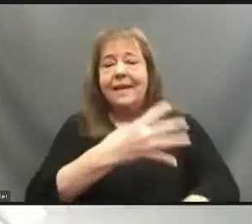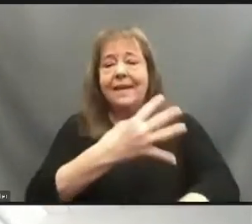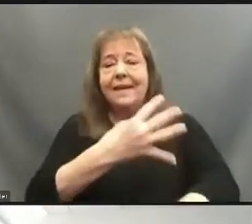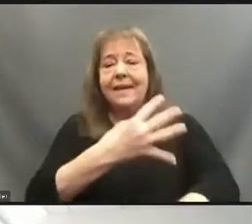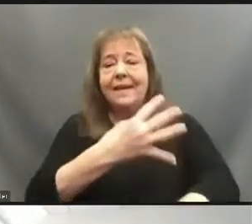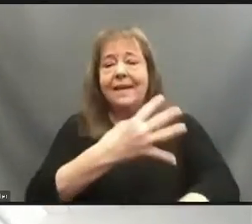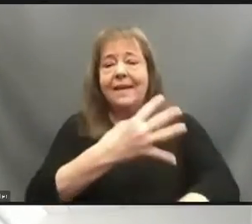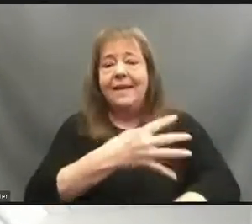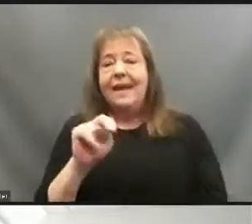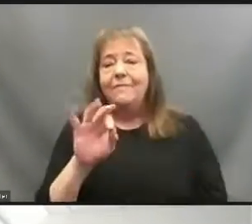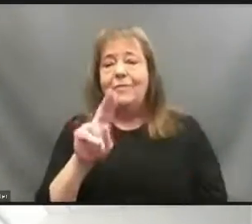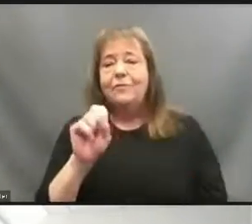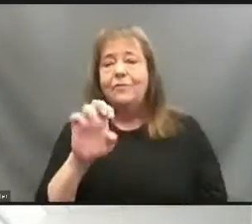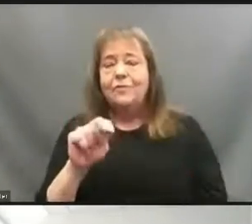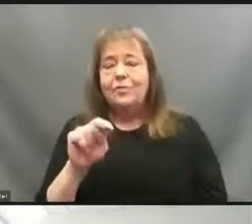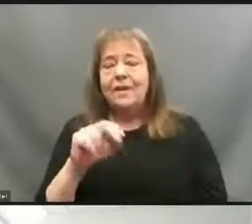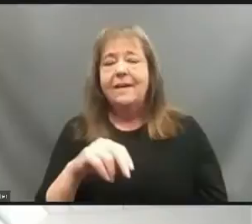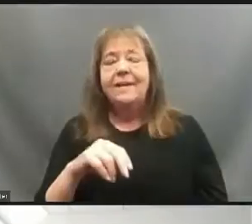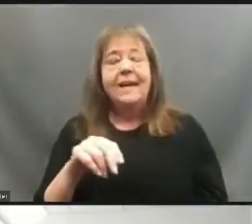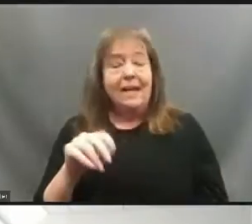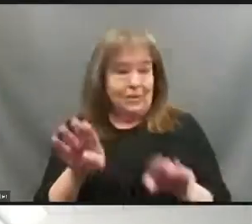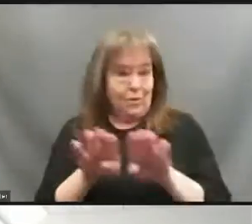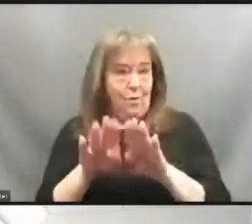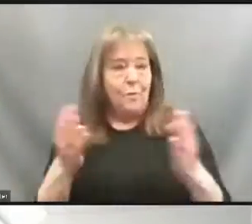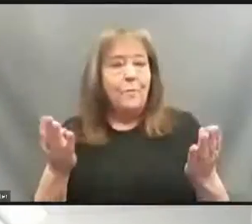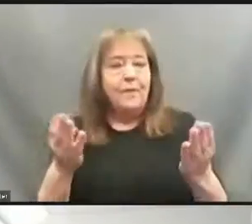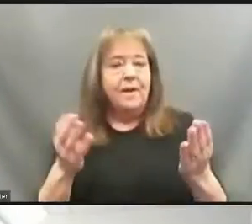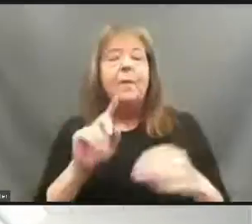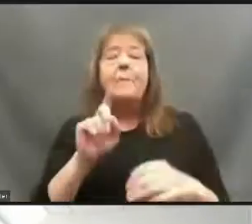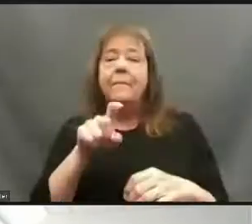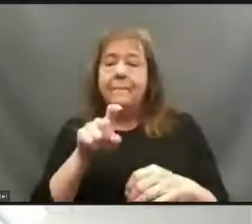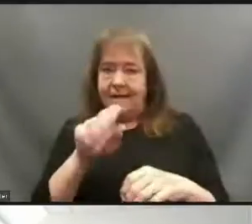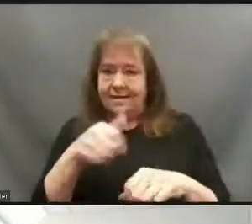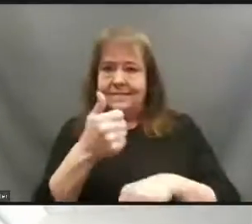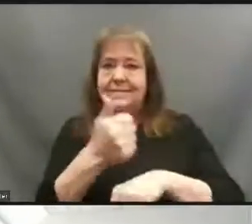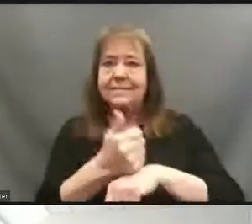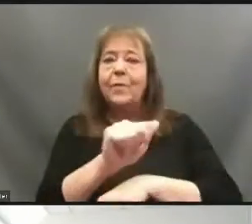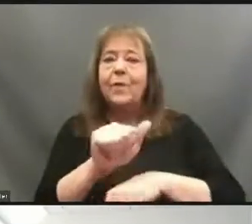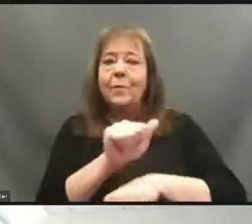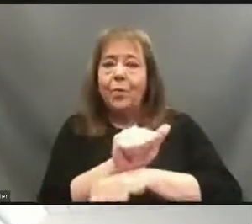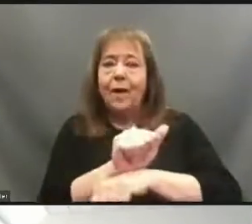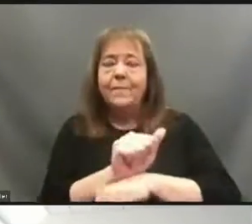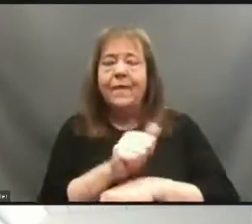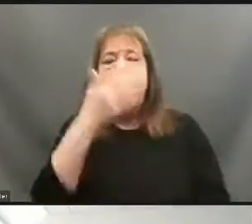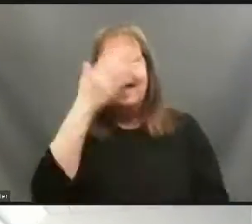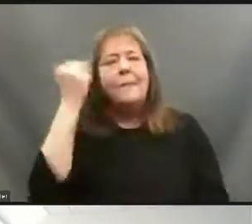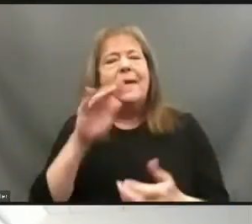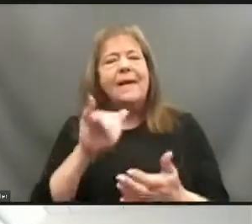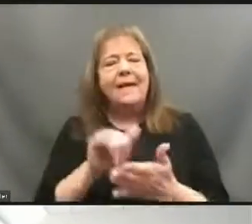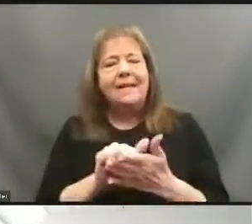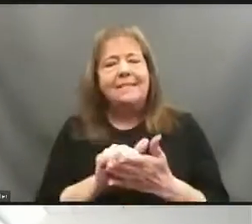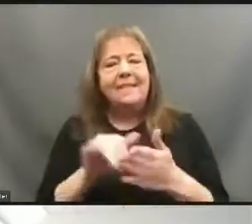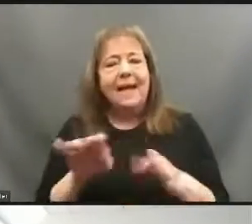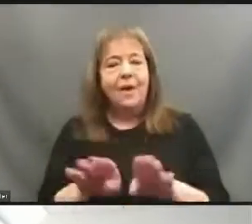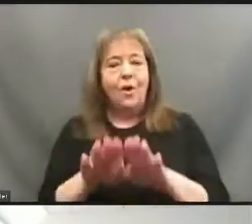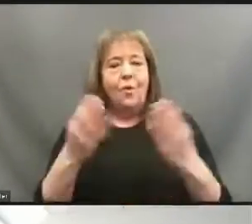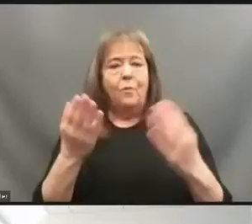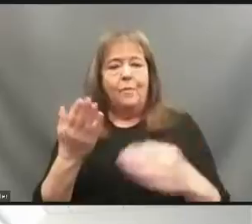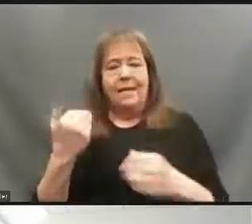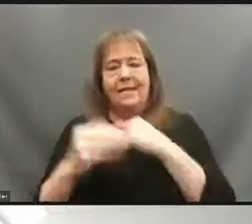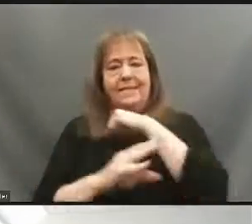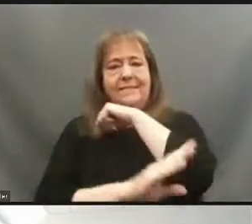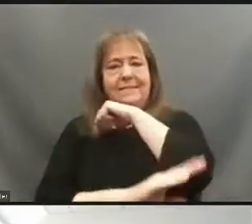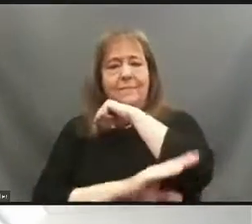clinic still open. That is also by appointment. And since the infusion center reopened on September